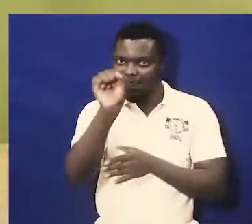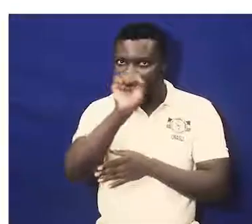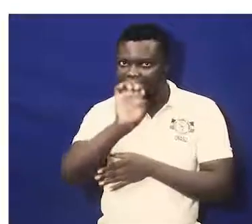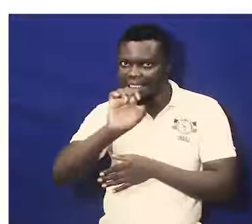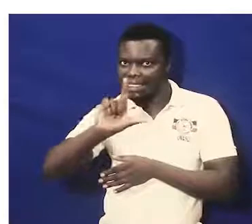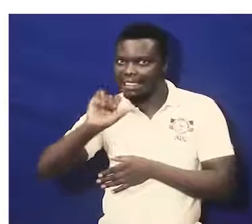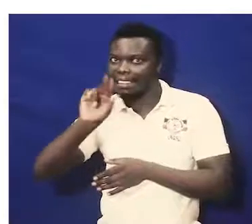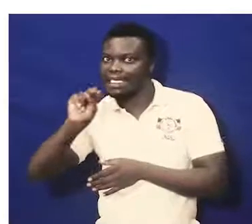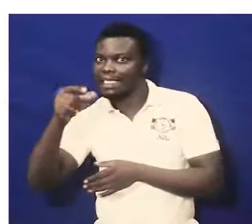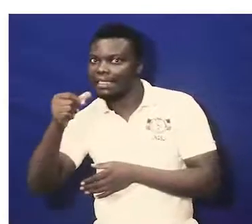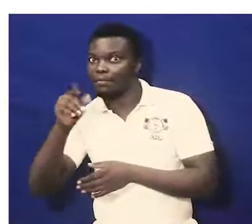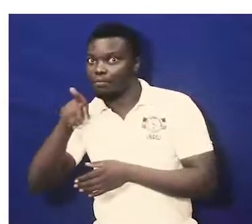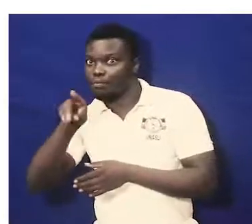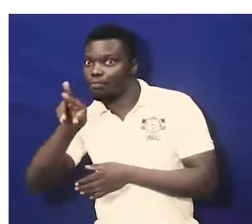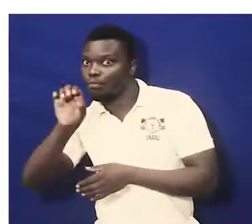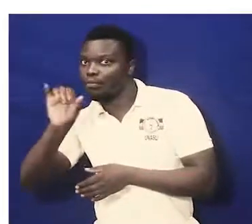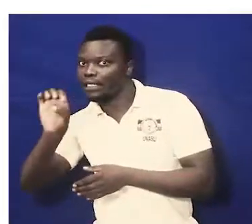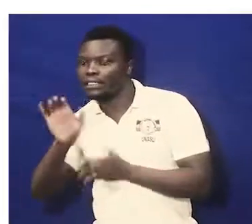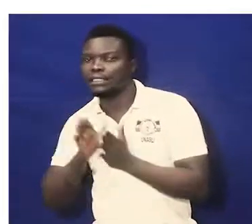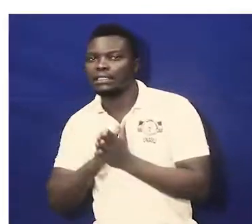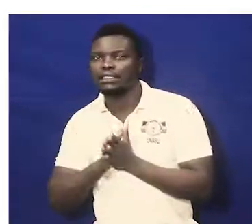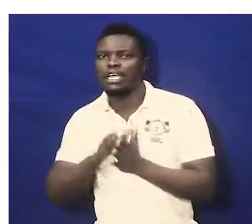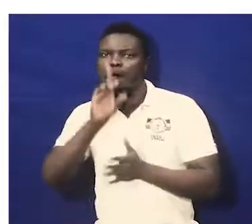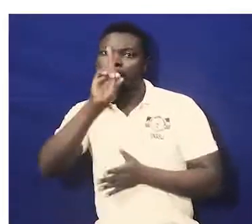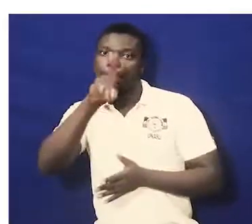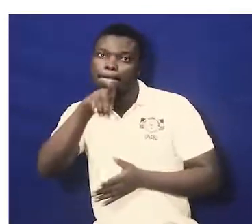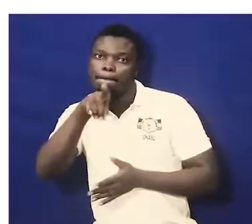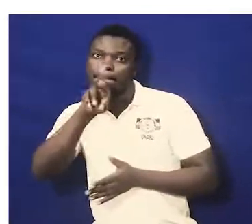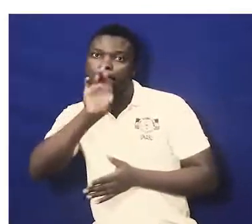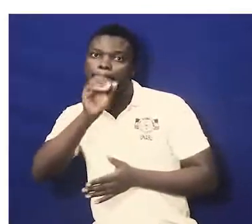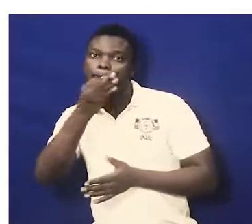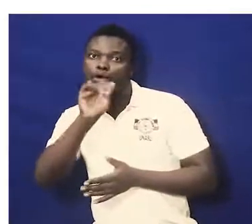to selling price